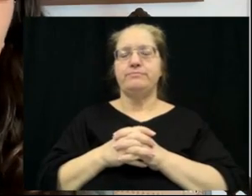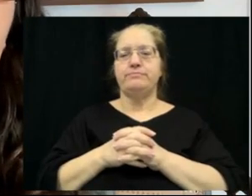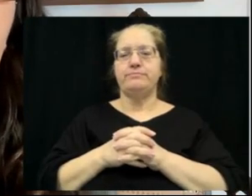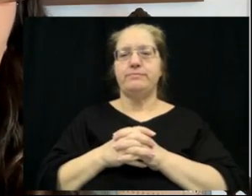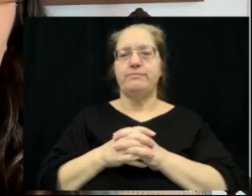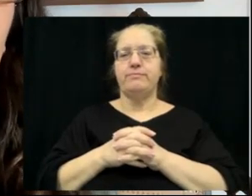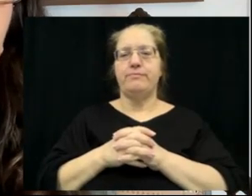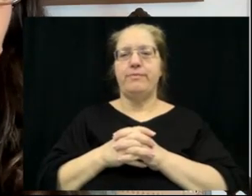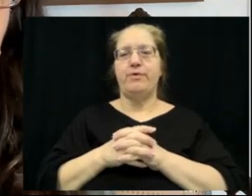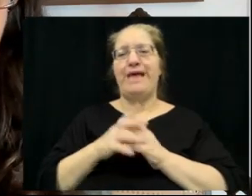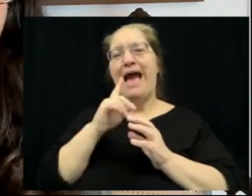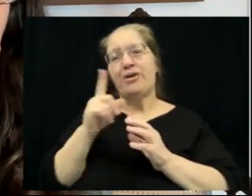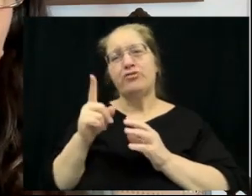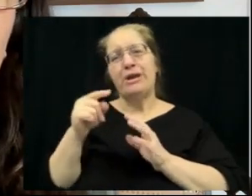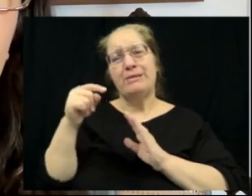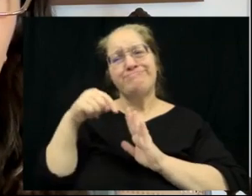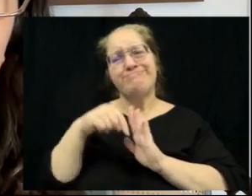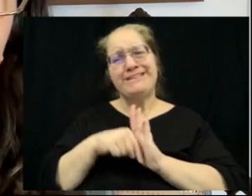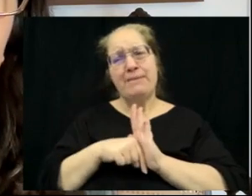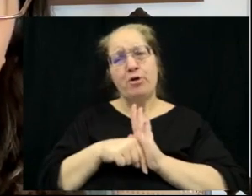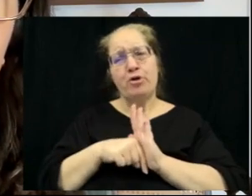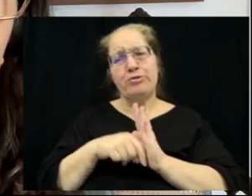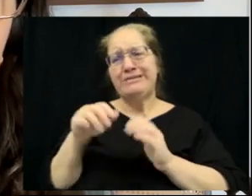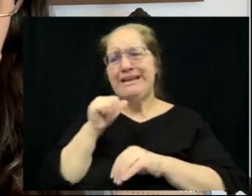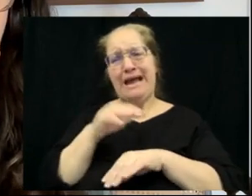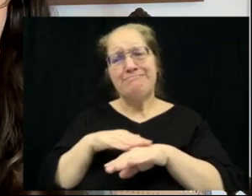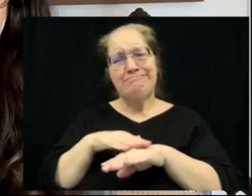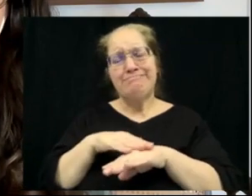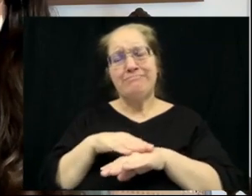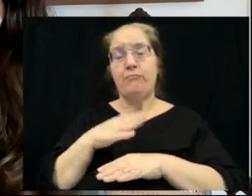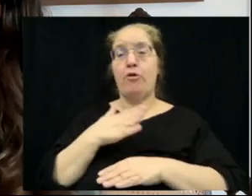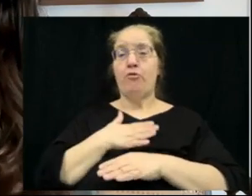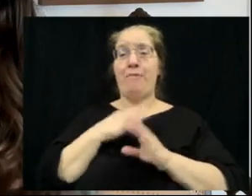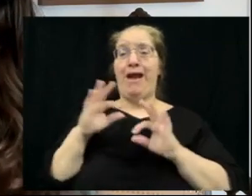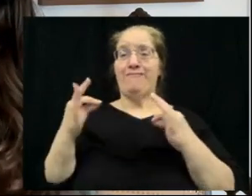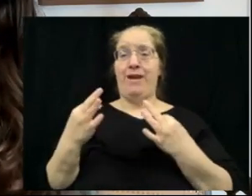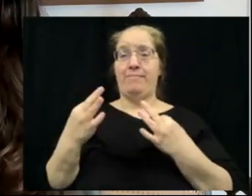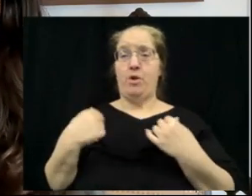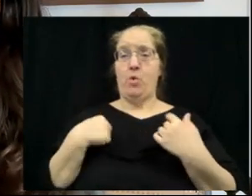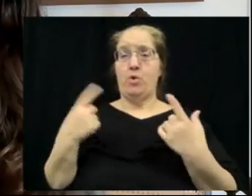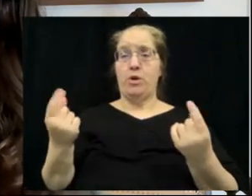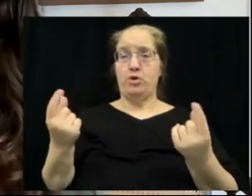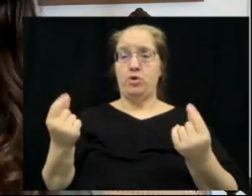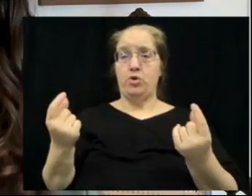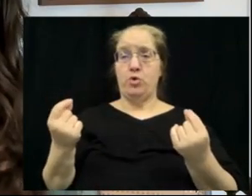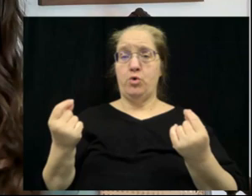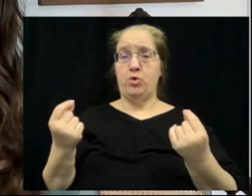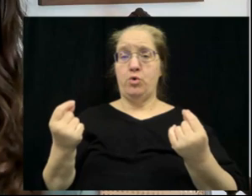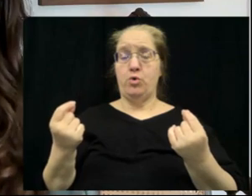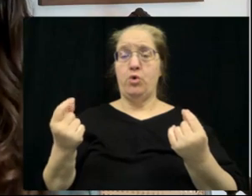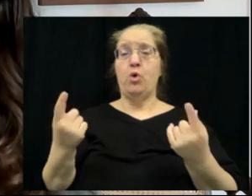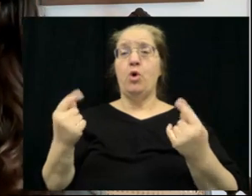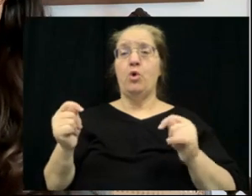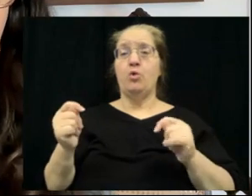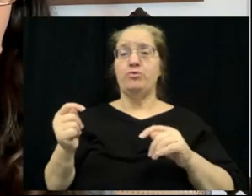deeper than that. And so for our family, one of the strategies we used was to kind of cope ahead the night